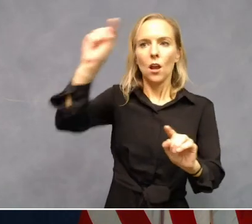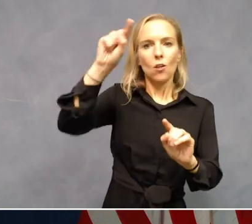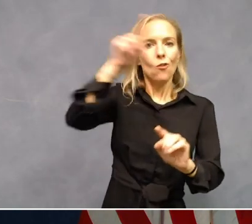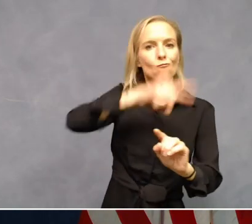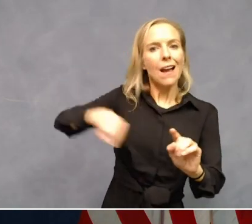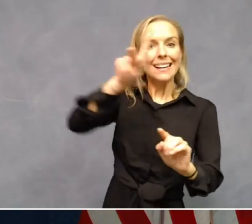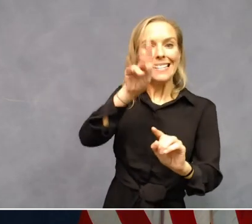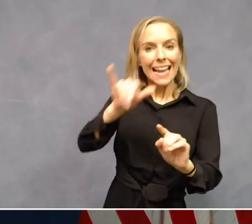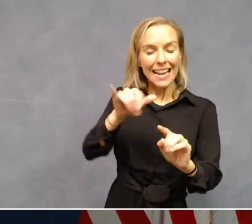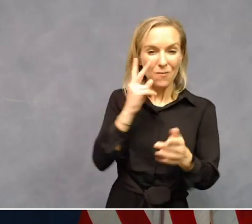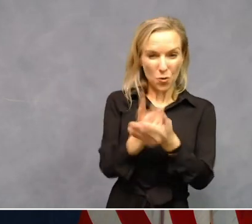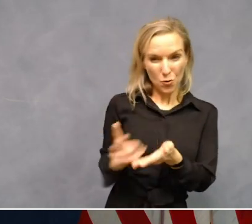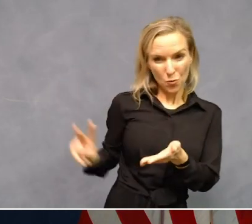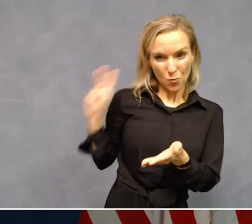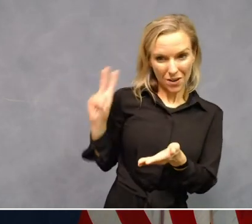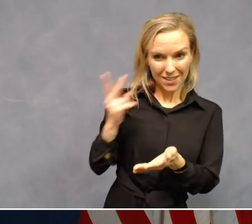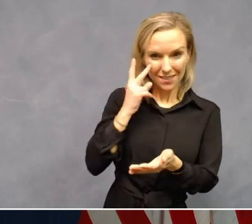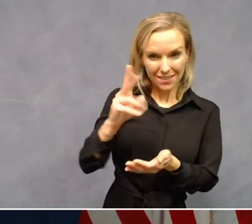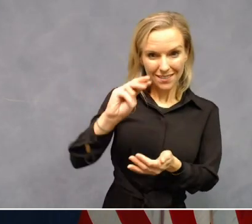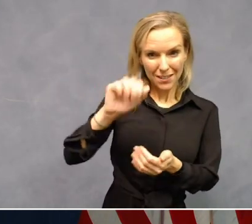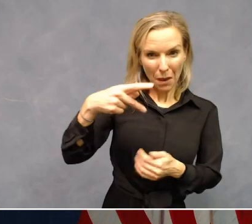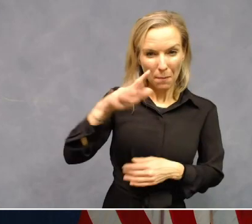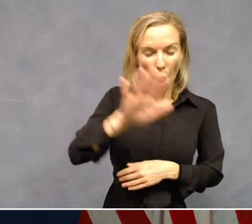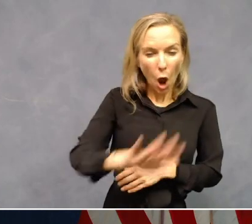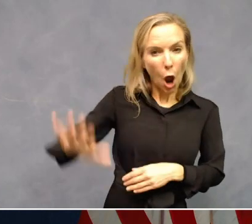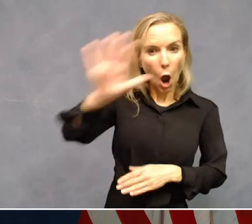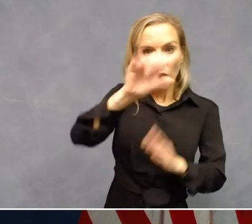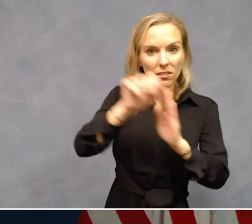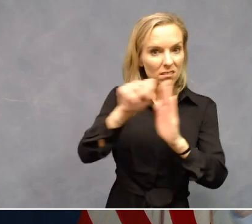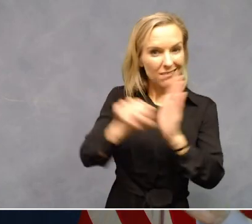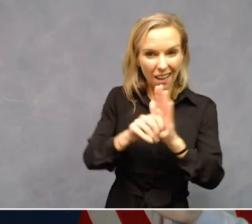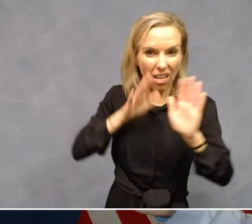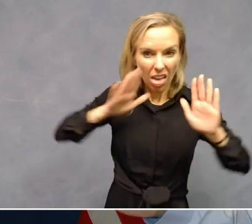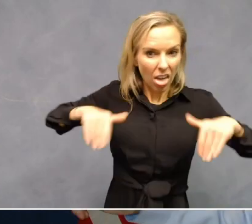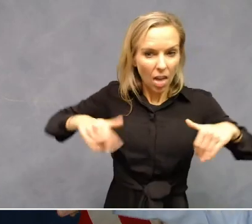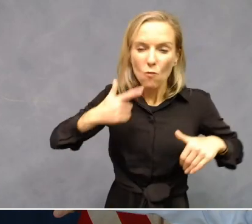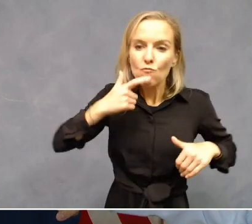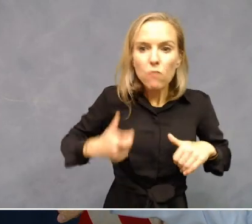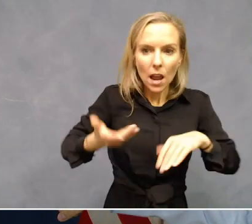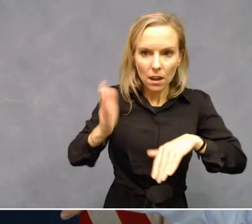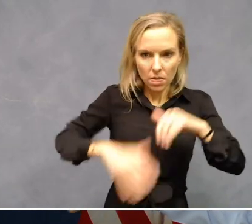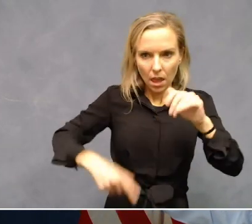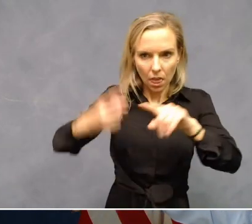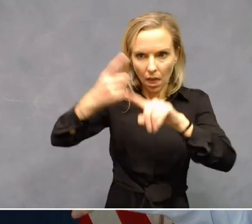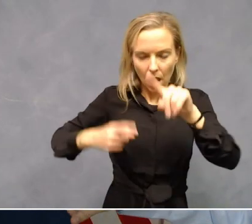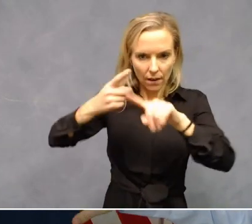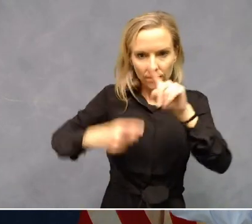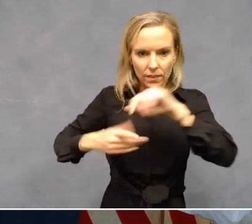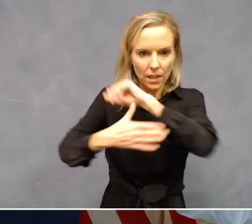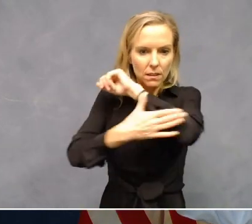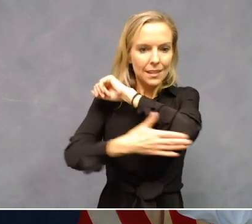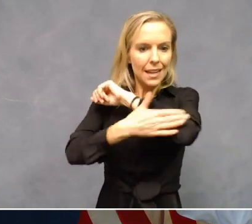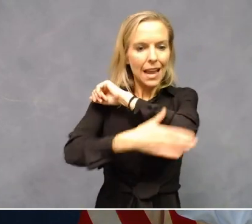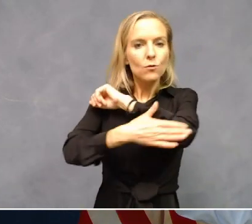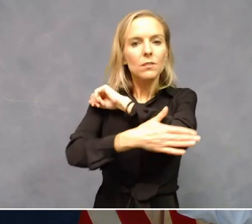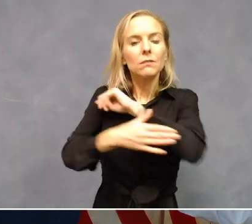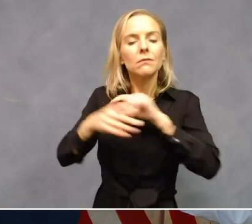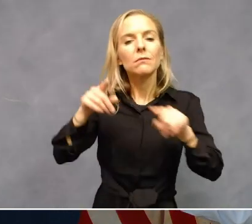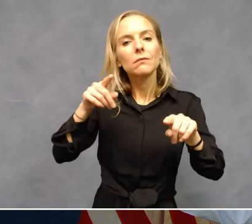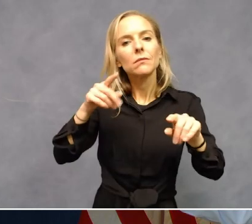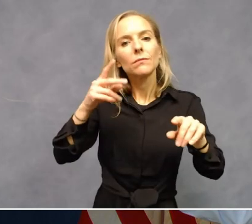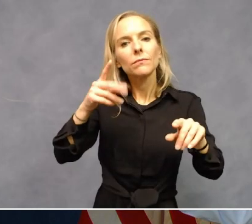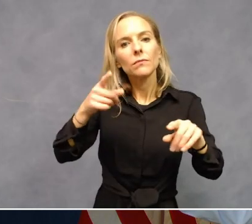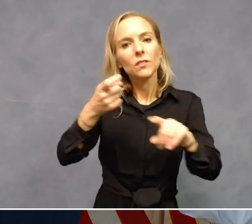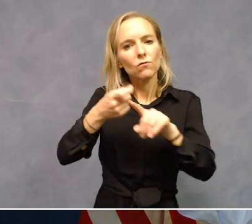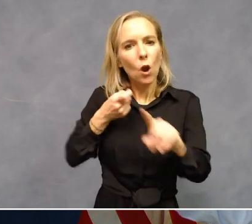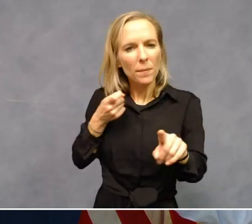map, our whole state wasn't red, but more than half of the counties on this is from